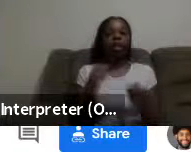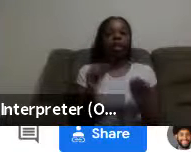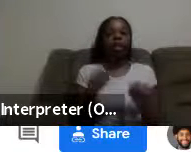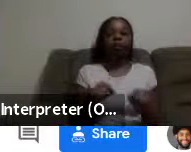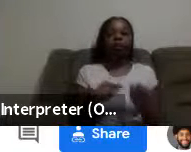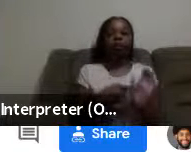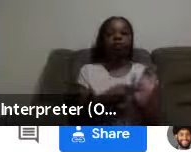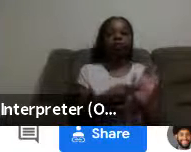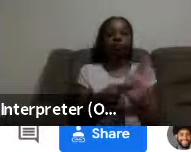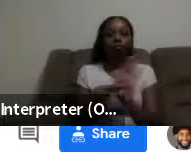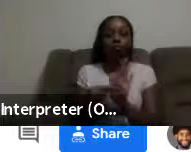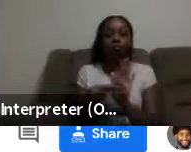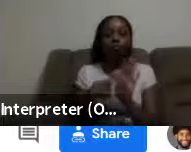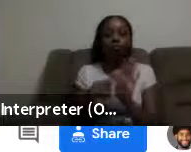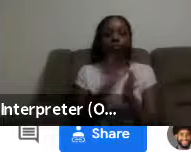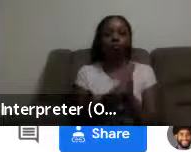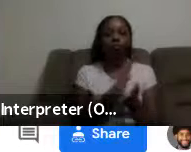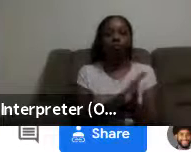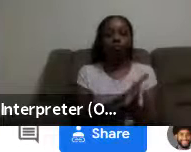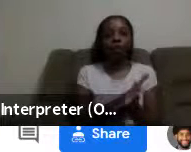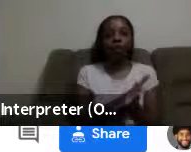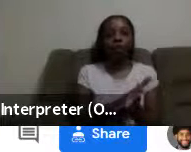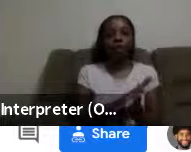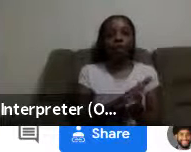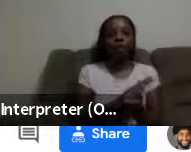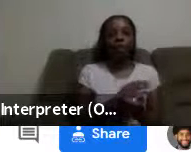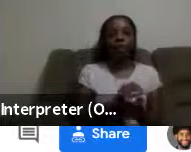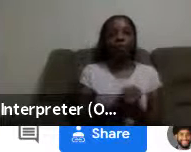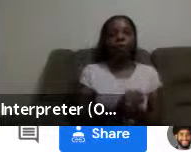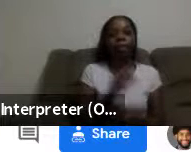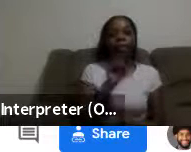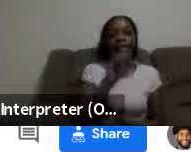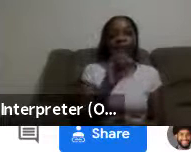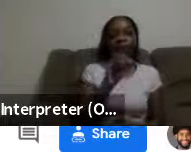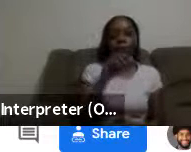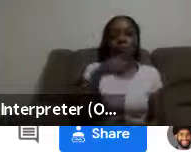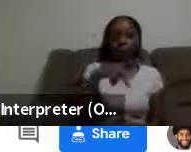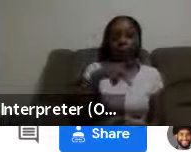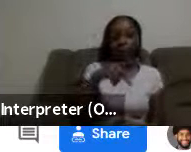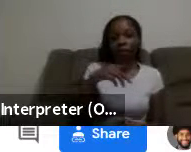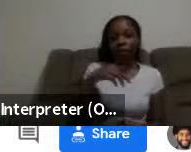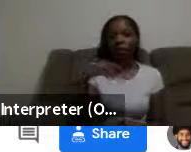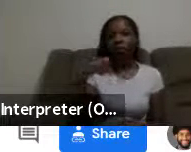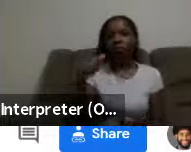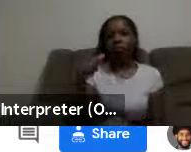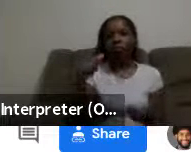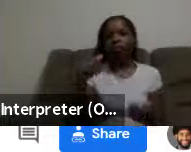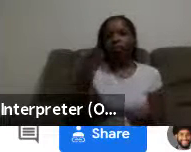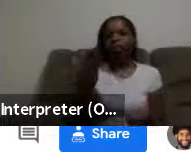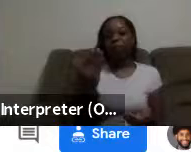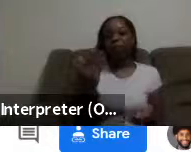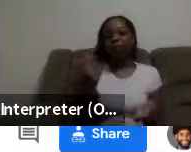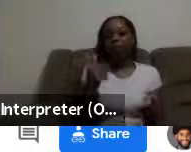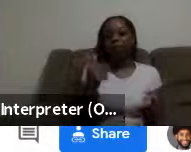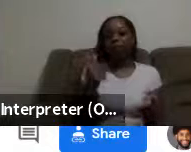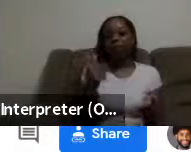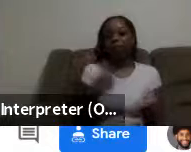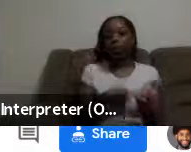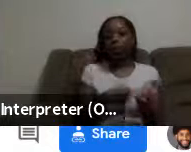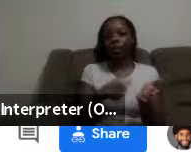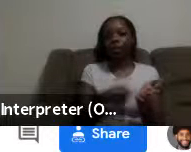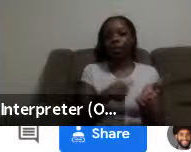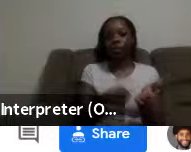detailed. The finance SOPs are 15 pages in and of themselves. So this ledge would just kind of approve us to make